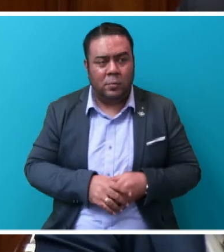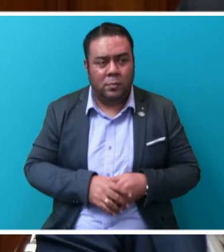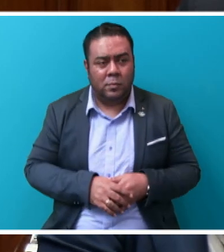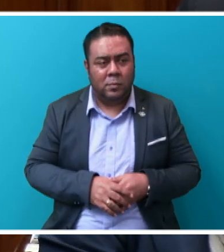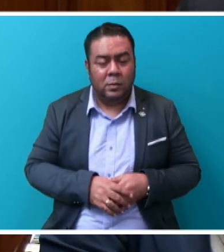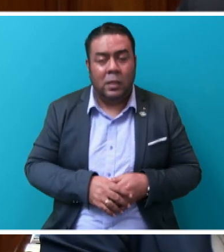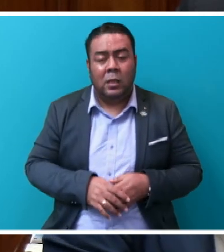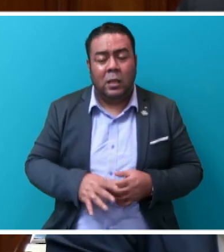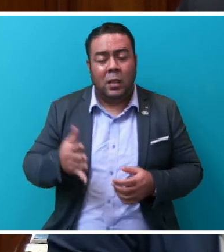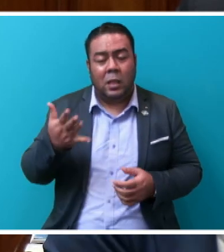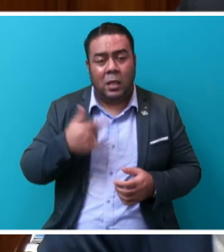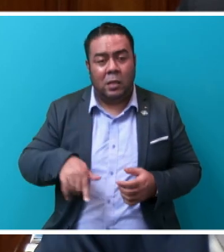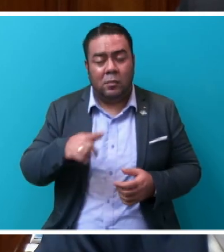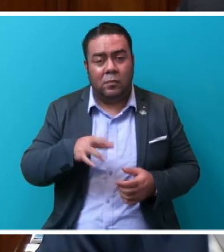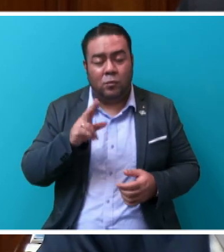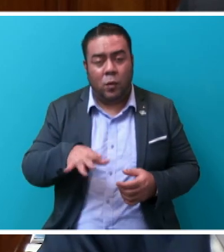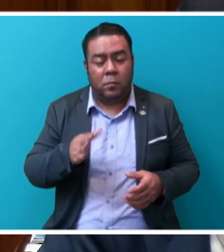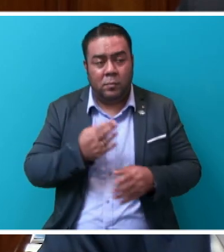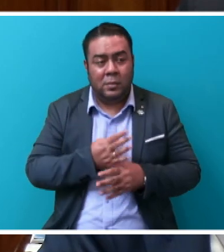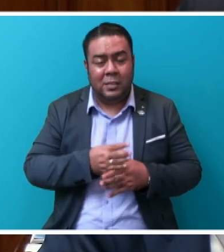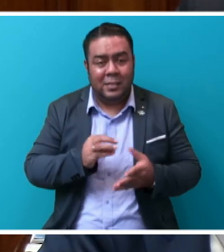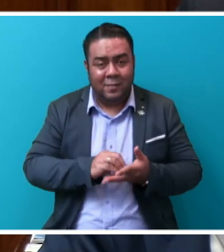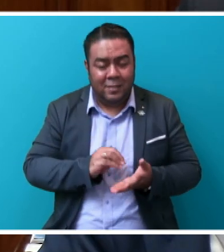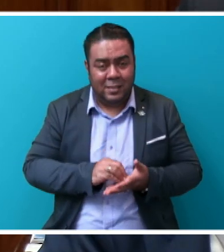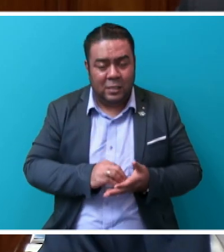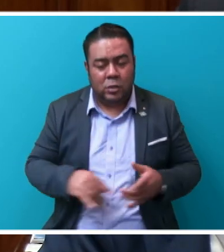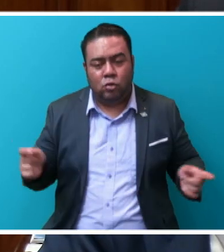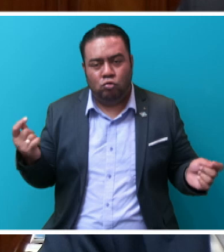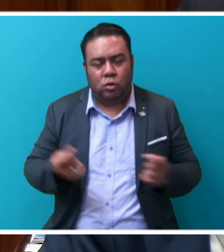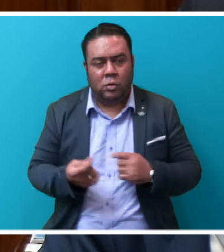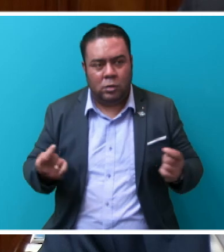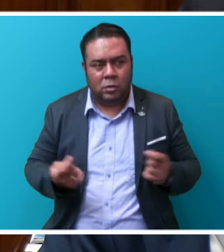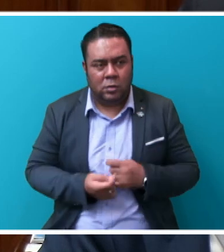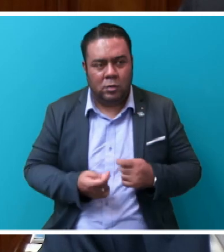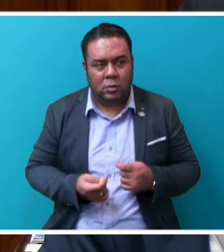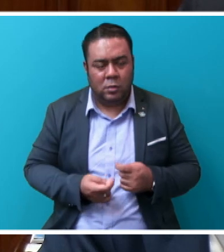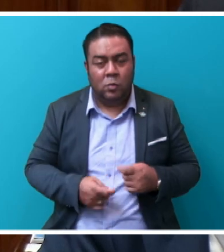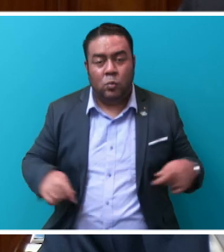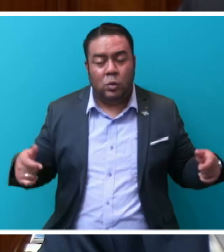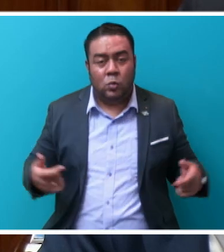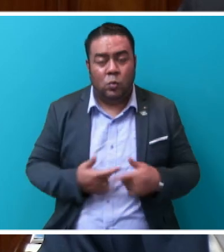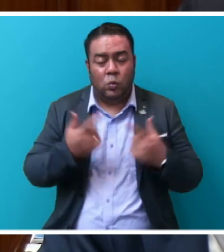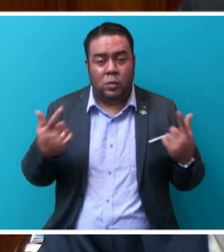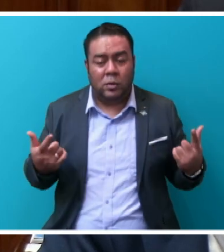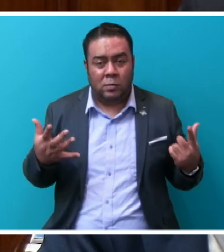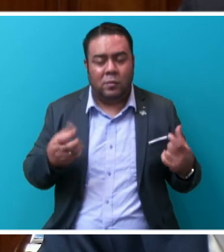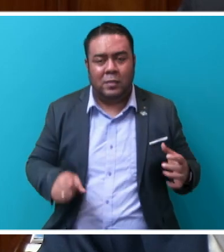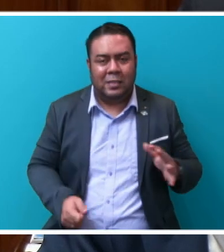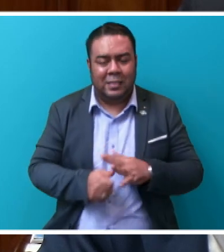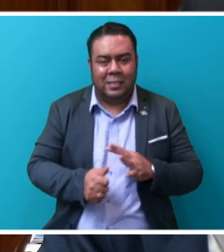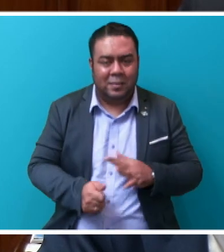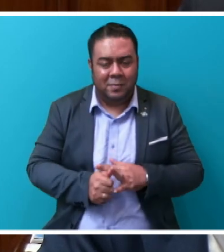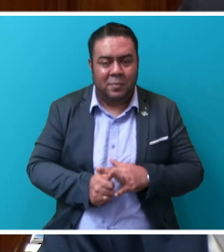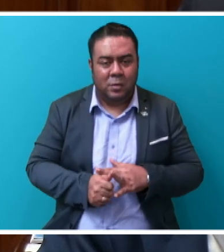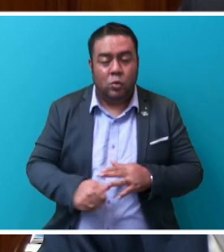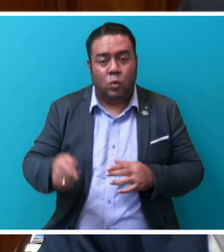The landscape of formal employment services has changed significantly, with greater emphasis on accessibility to